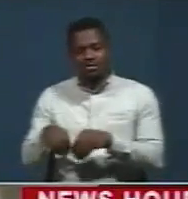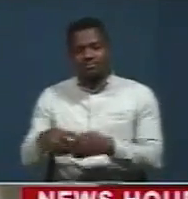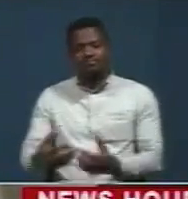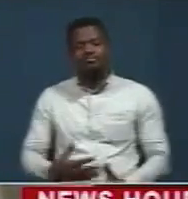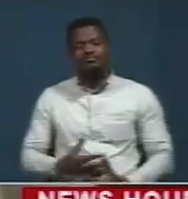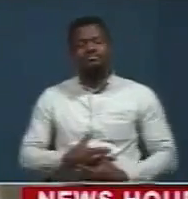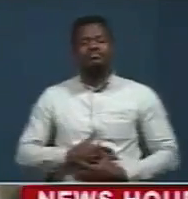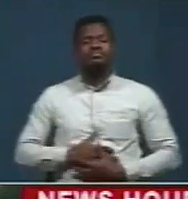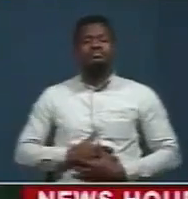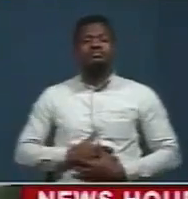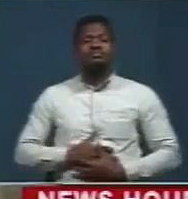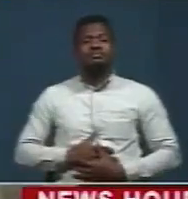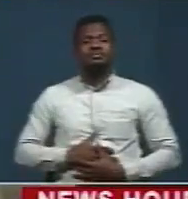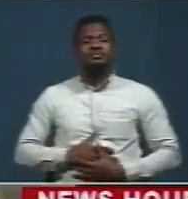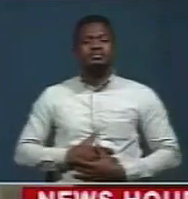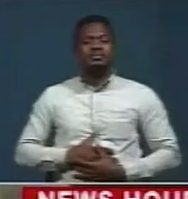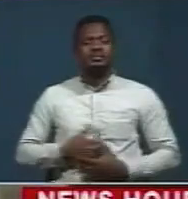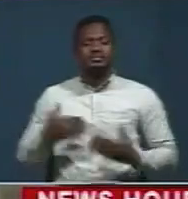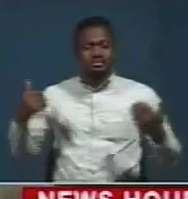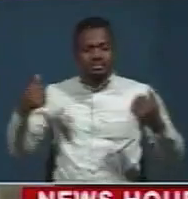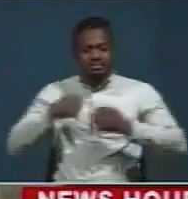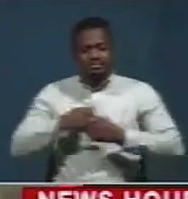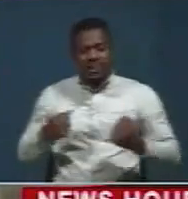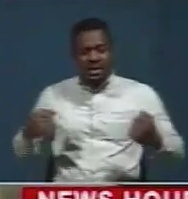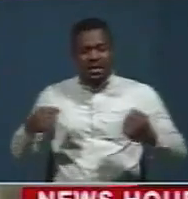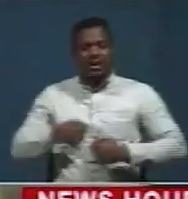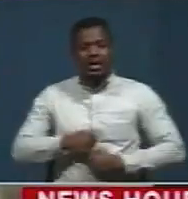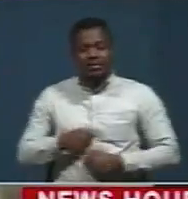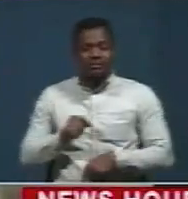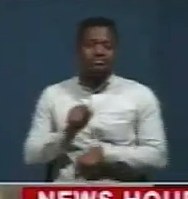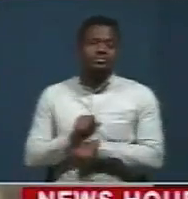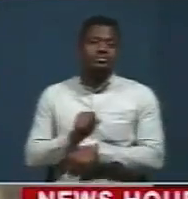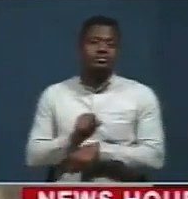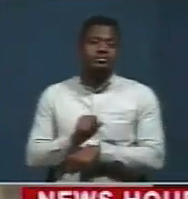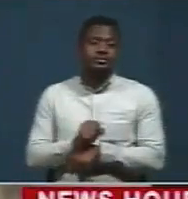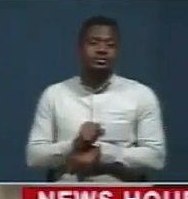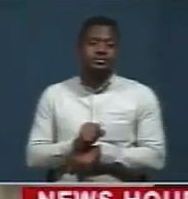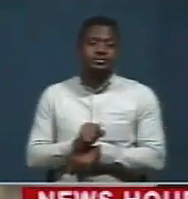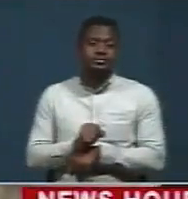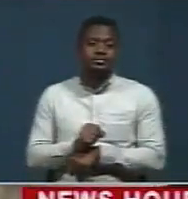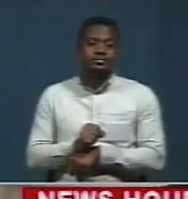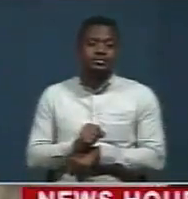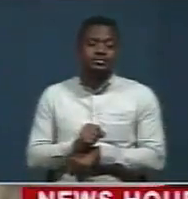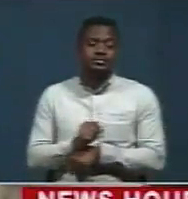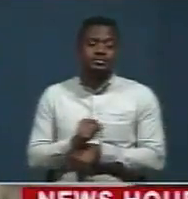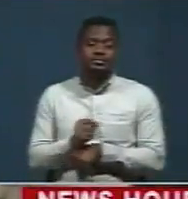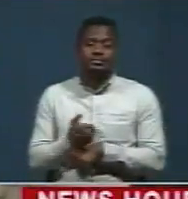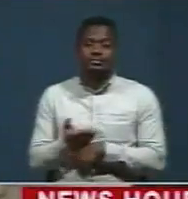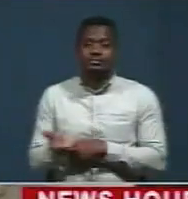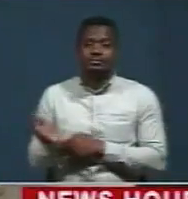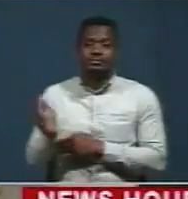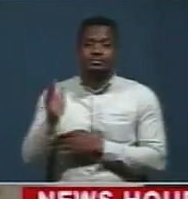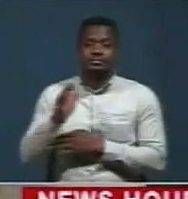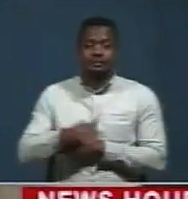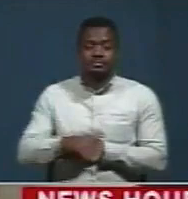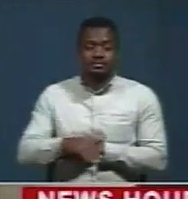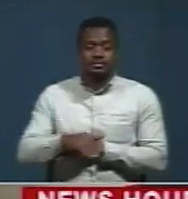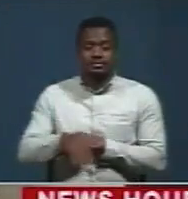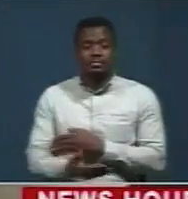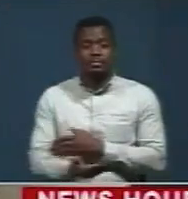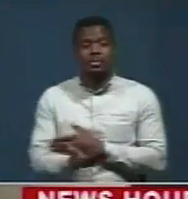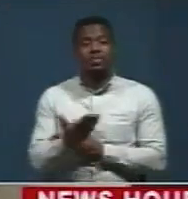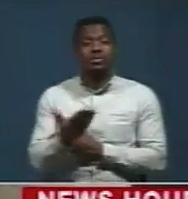dear tarry me, you, Nama shame in Talia Gusu, Nammy, the edgeman. Made the edgeman's a coffin side ever Sunday, ever